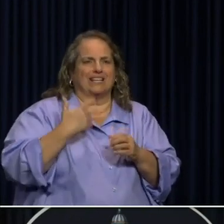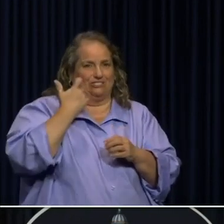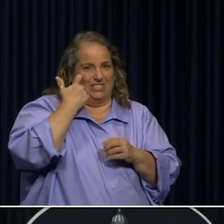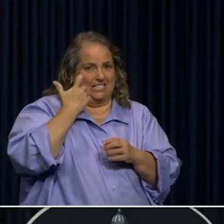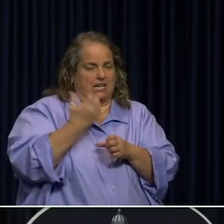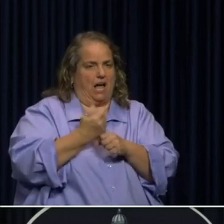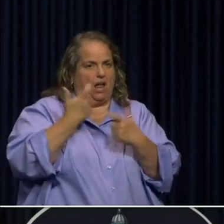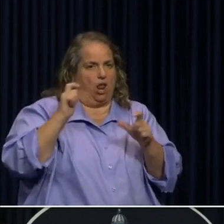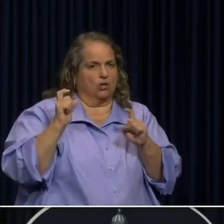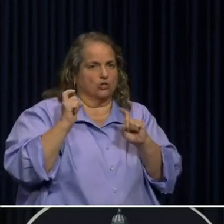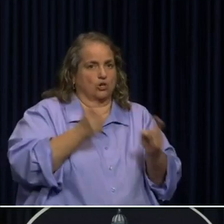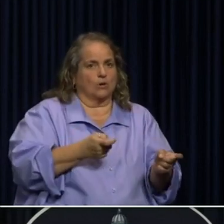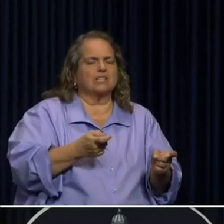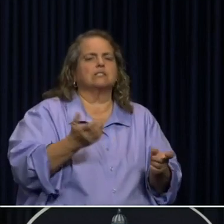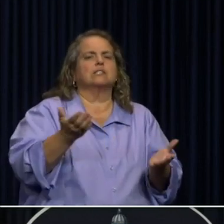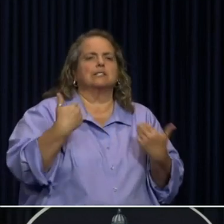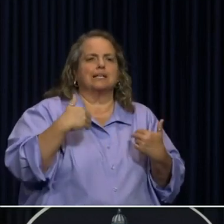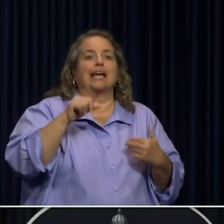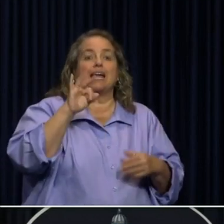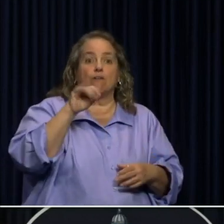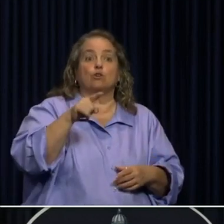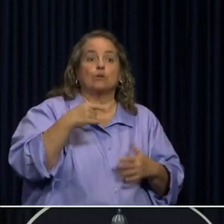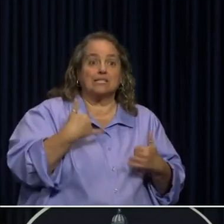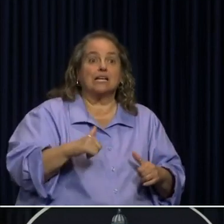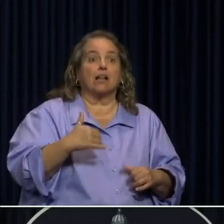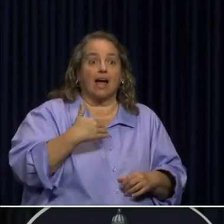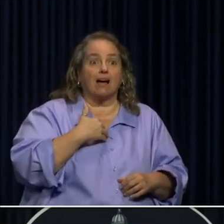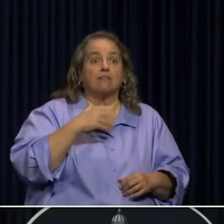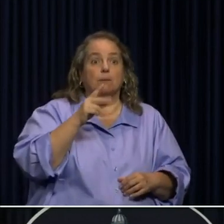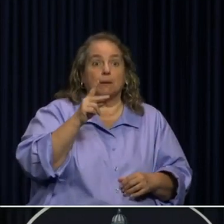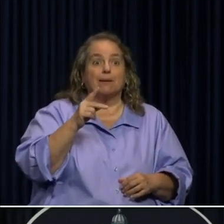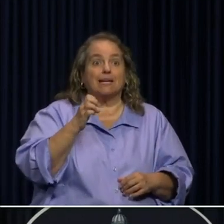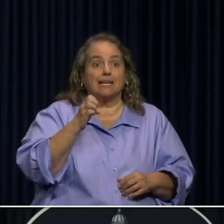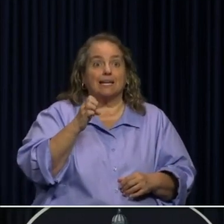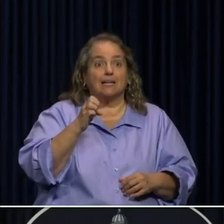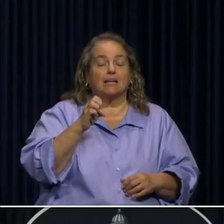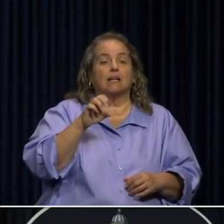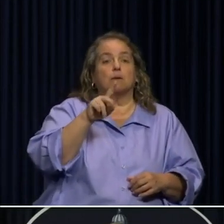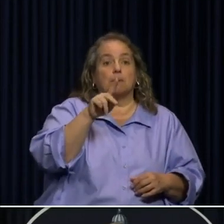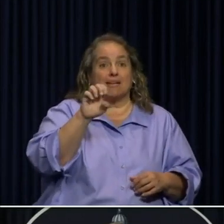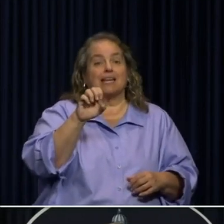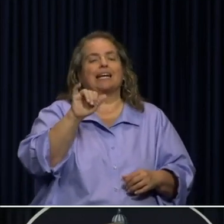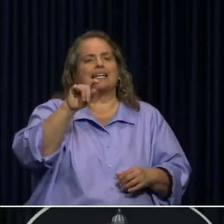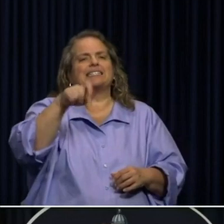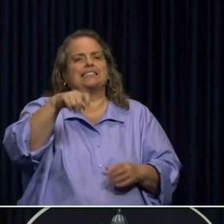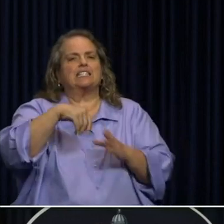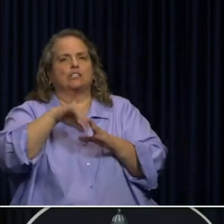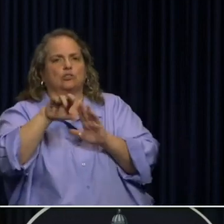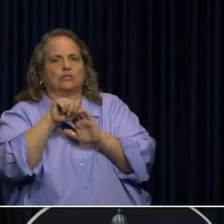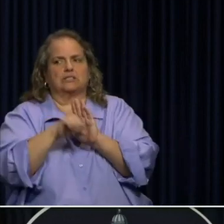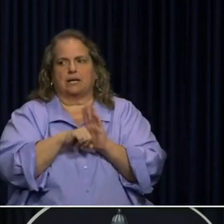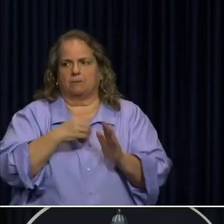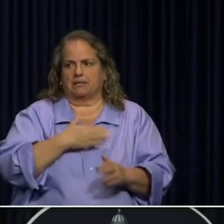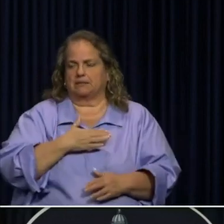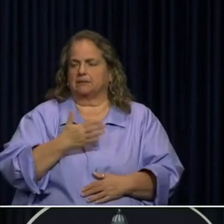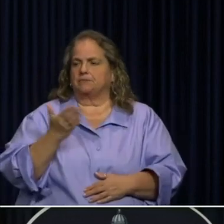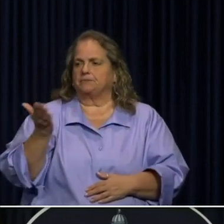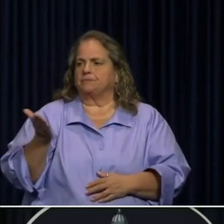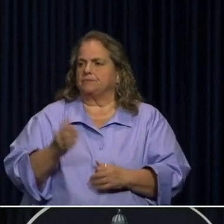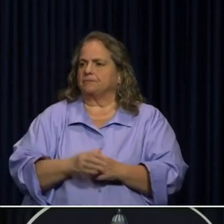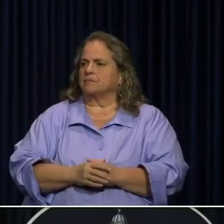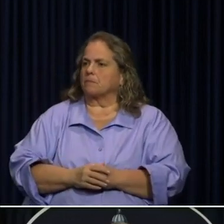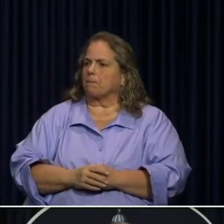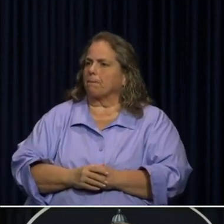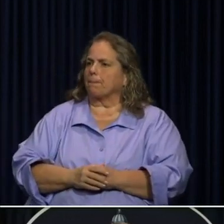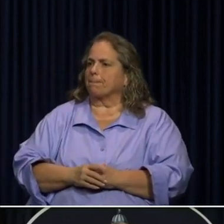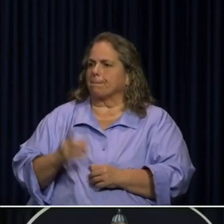recently. So if you still have PPE, it is needed in your state. Phil. Can you talk a